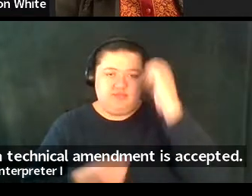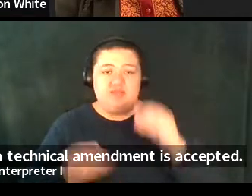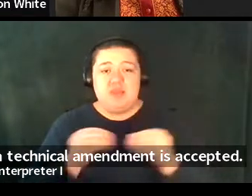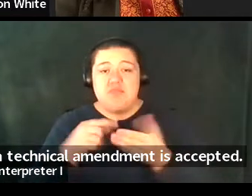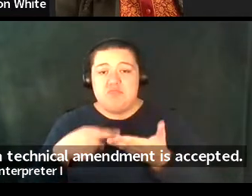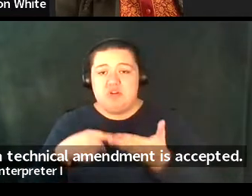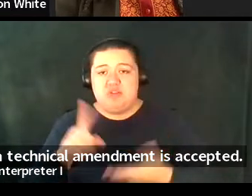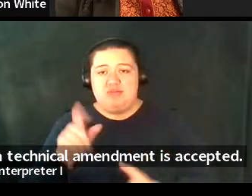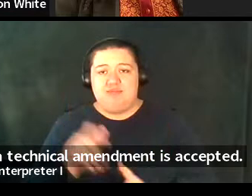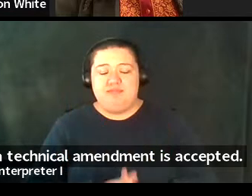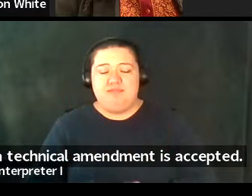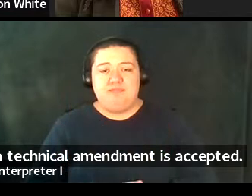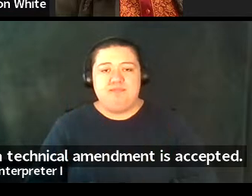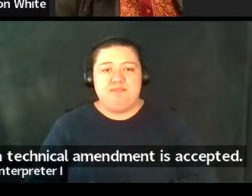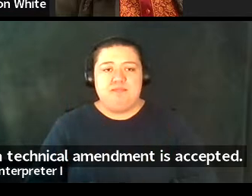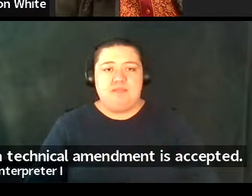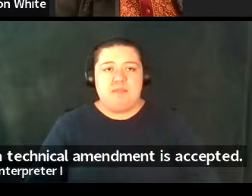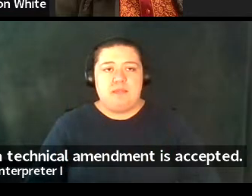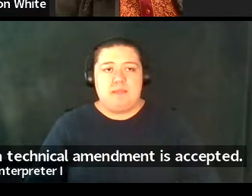discussion?